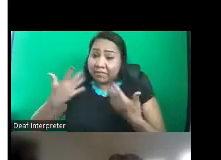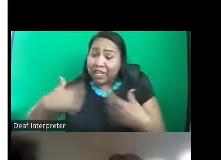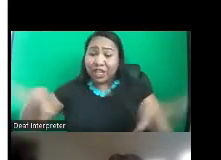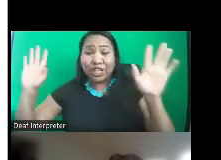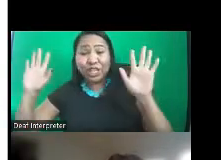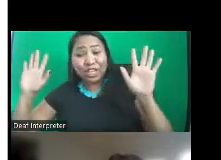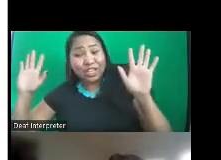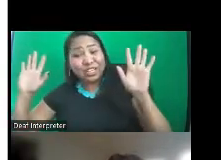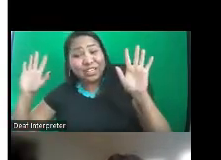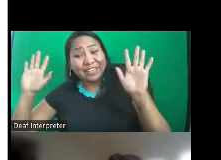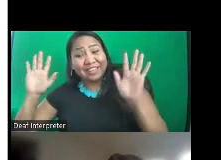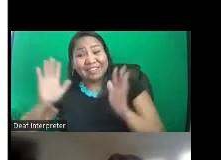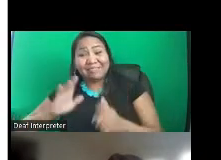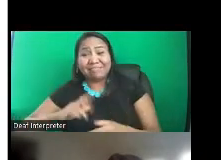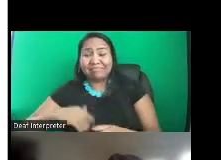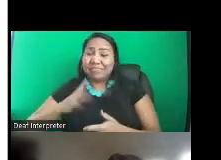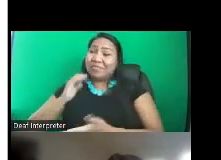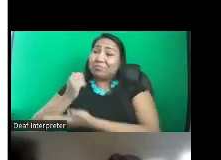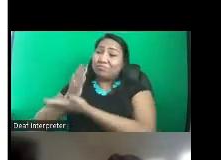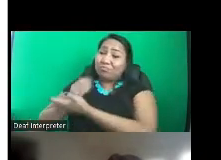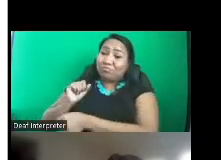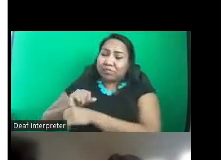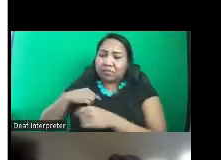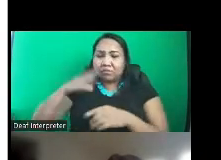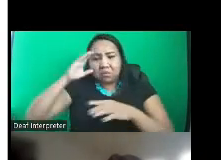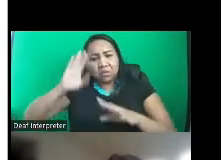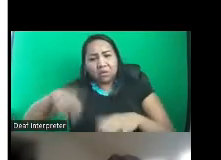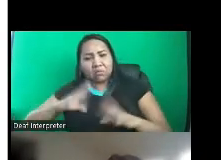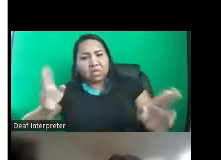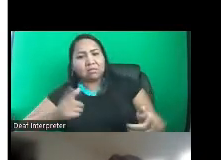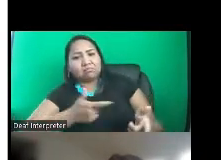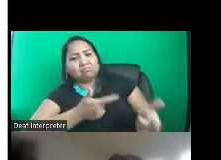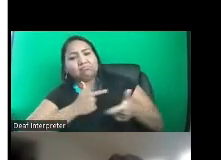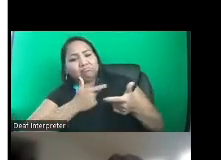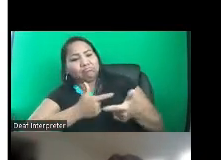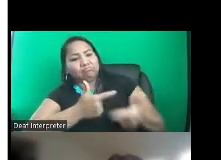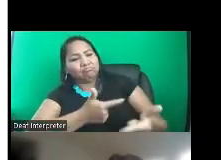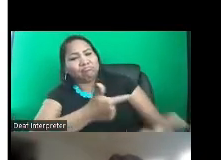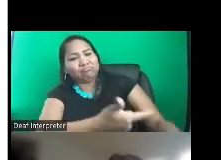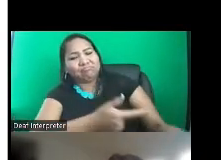Thank you. And Jolene, let me ask you one last question here.